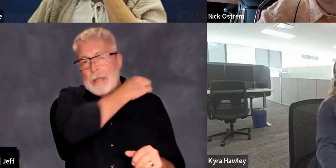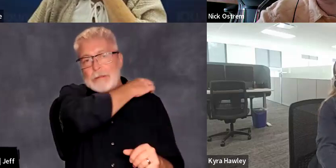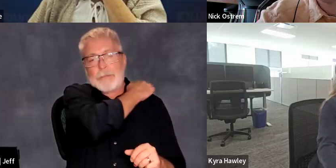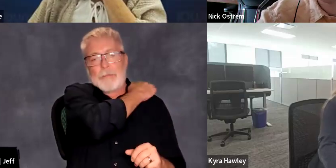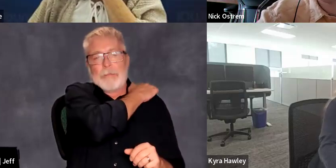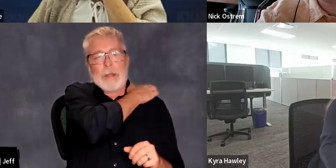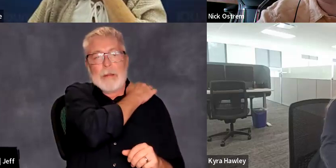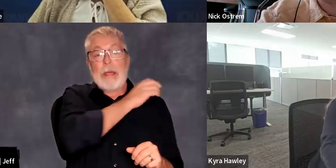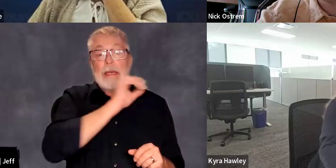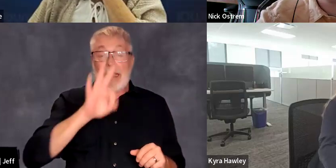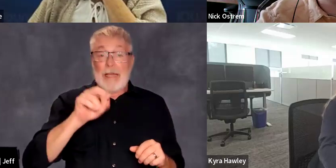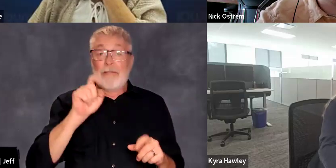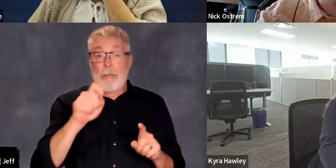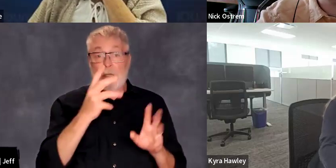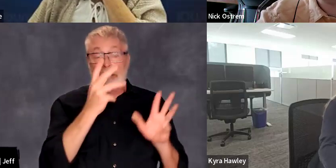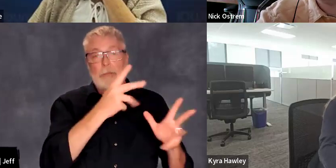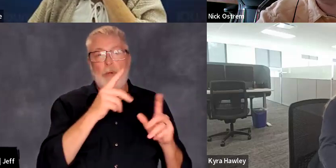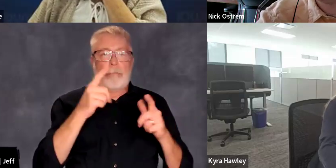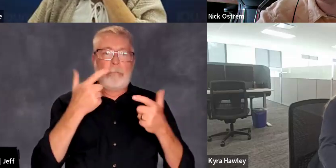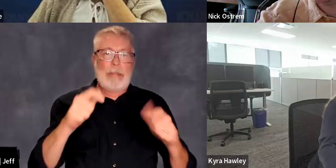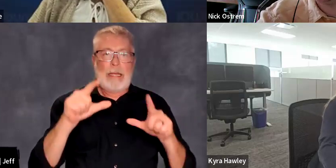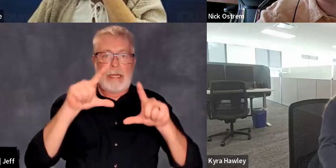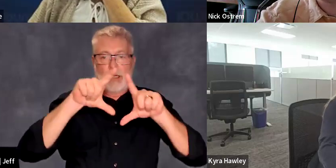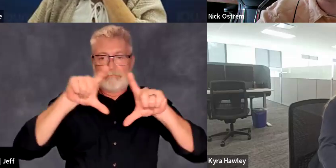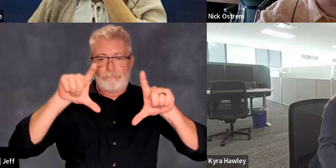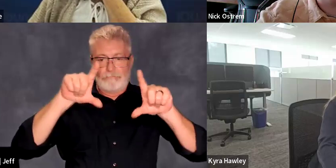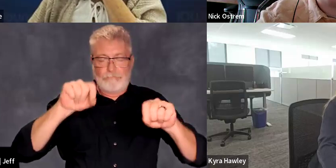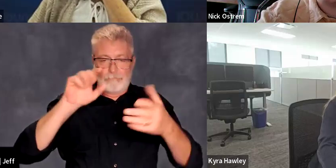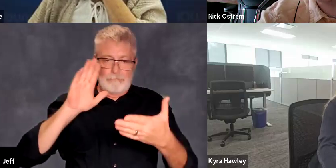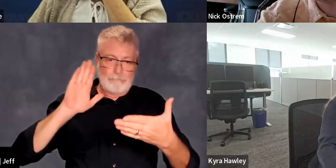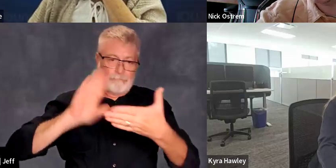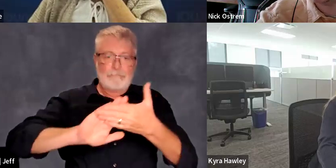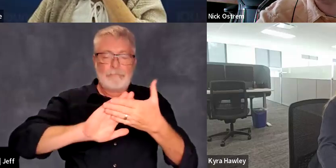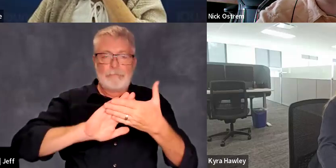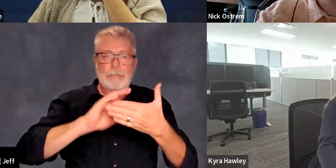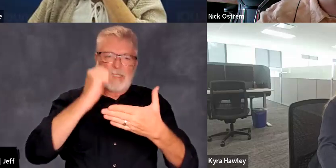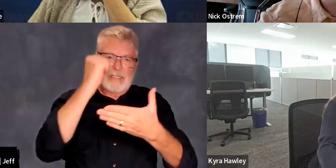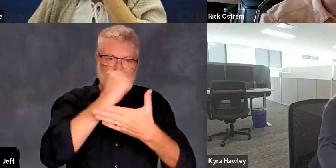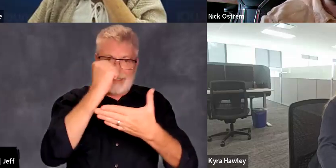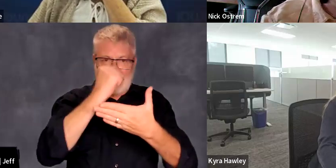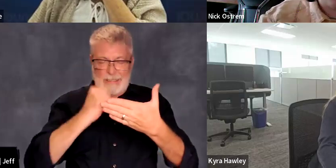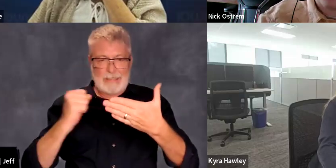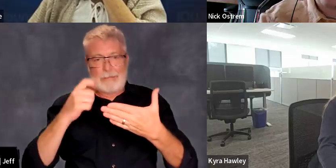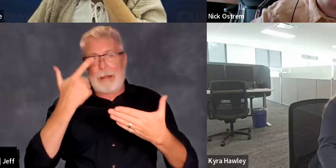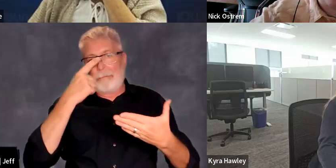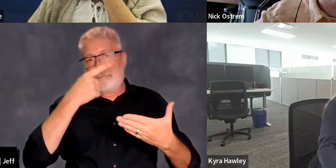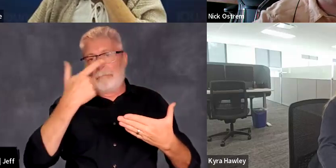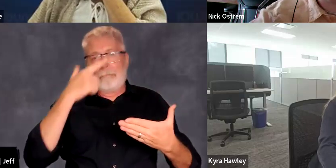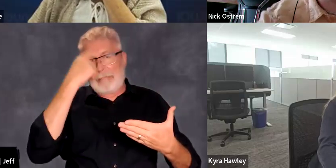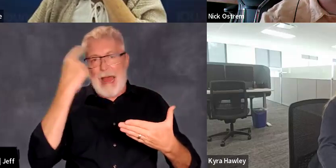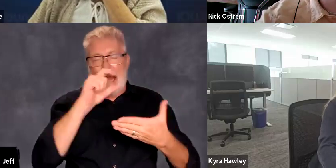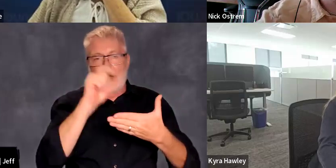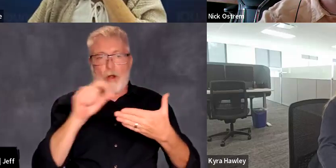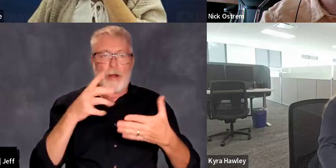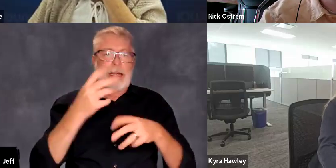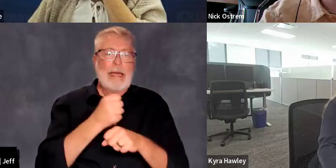put a big, post-it note, white piece of paper that's got some Sharpie on it that says get insulin, get walker,